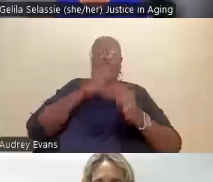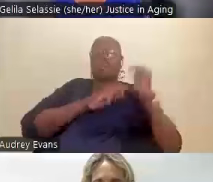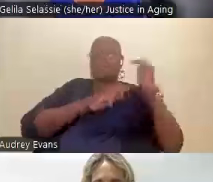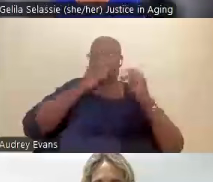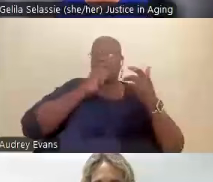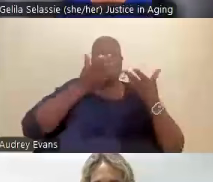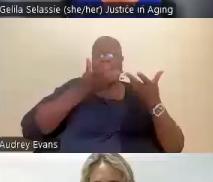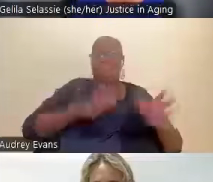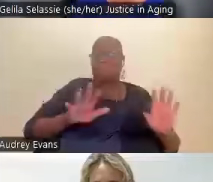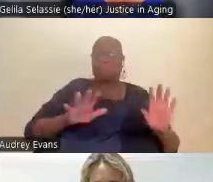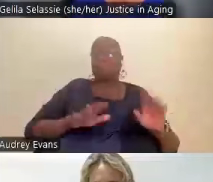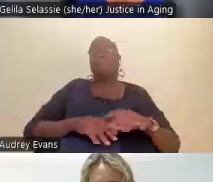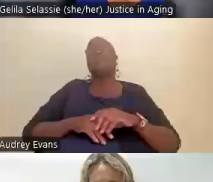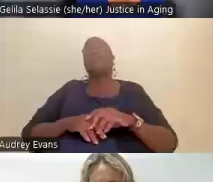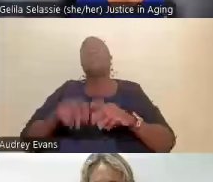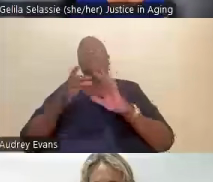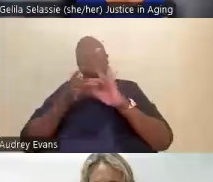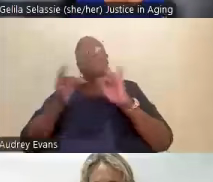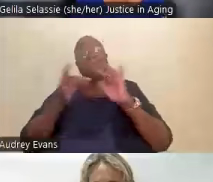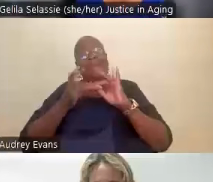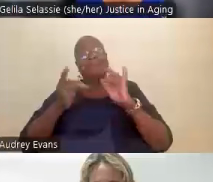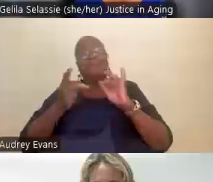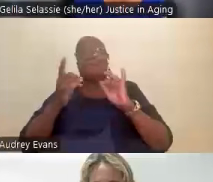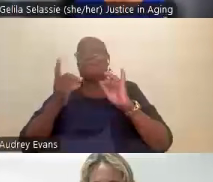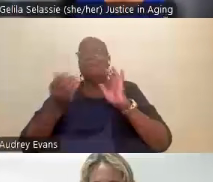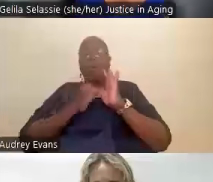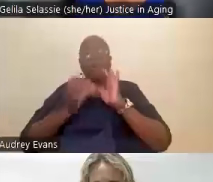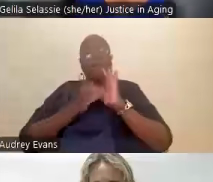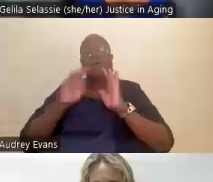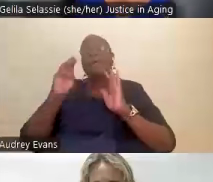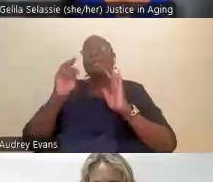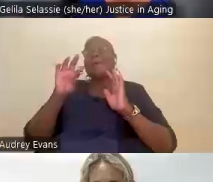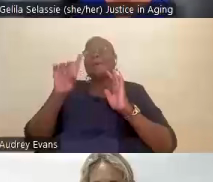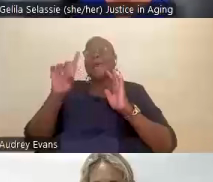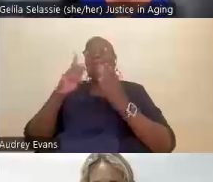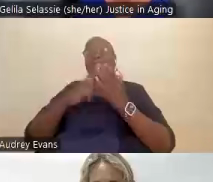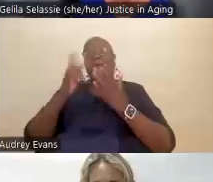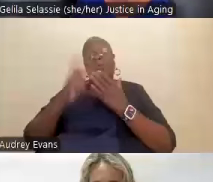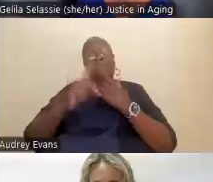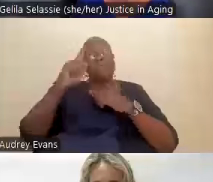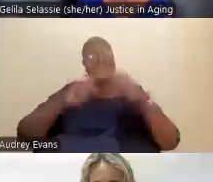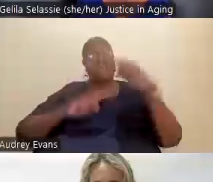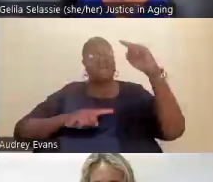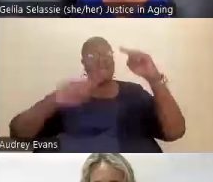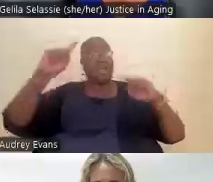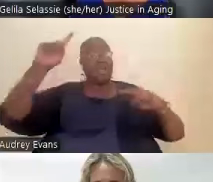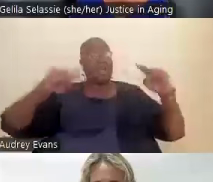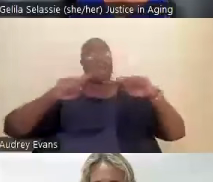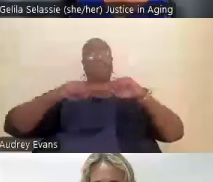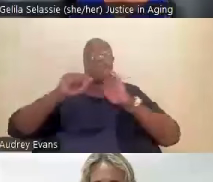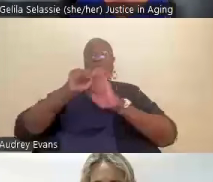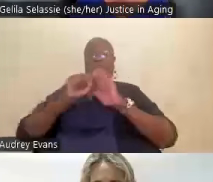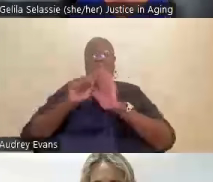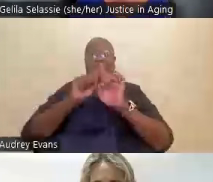to. As we've mentioned 1,000 times, Medicaid programs vary so much by state. All these different